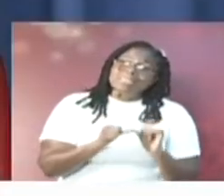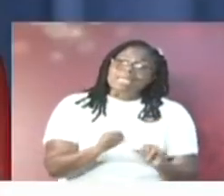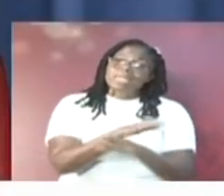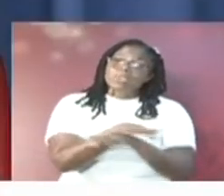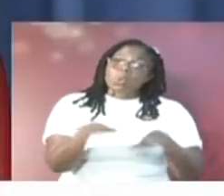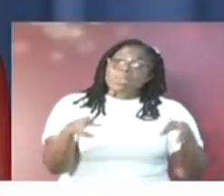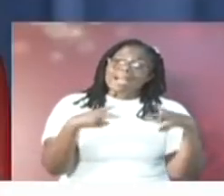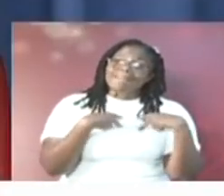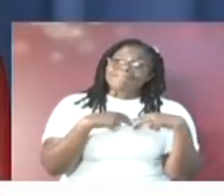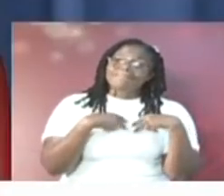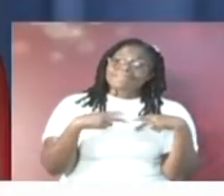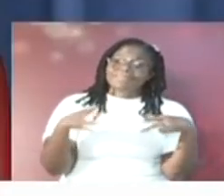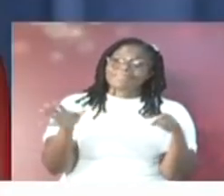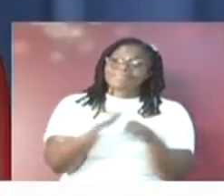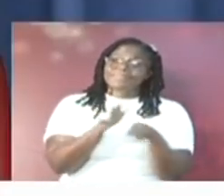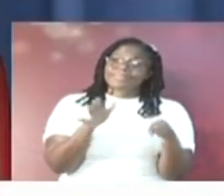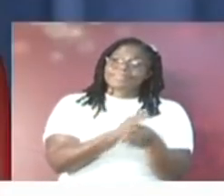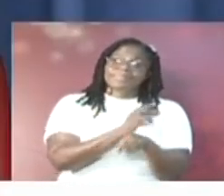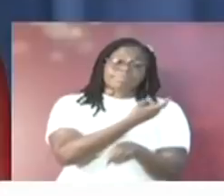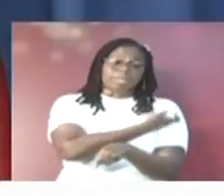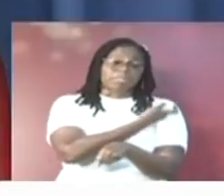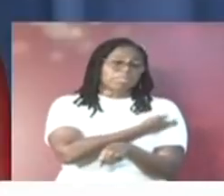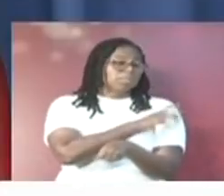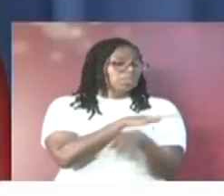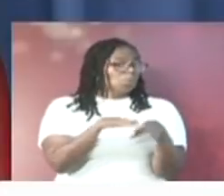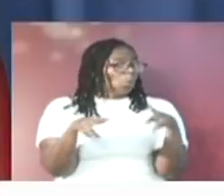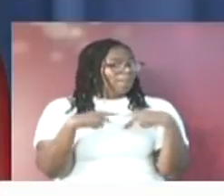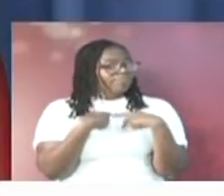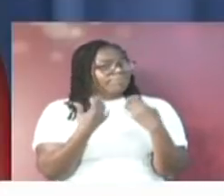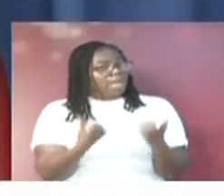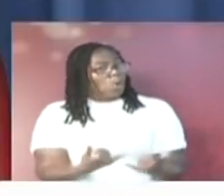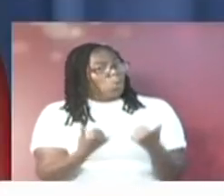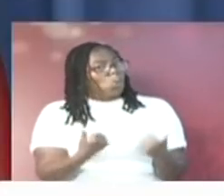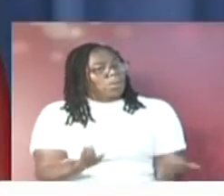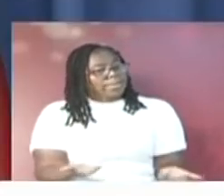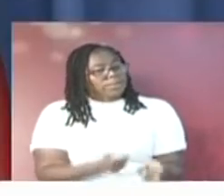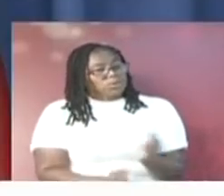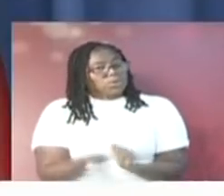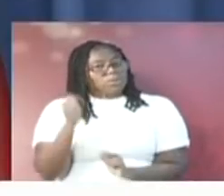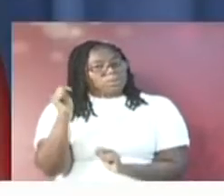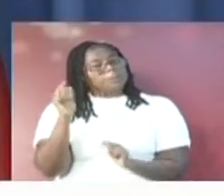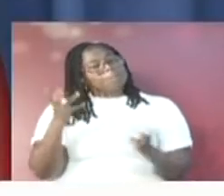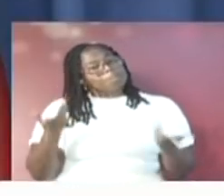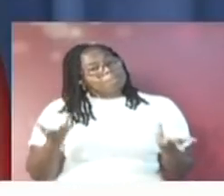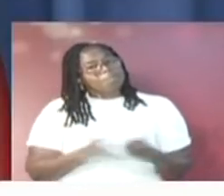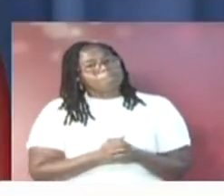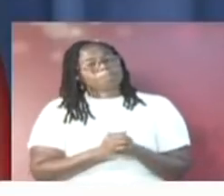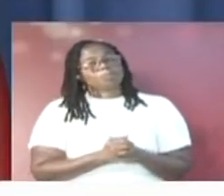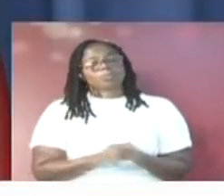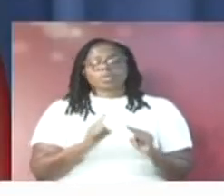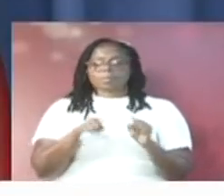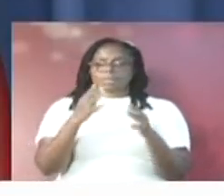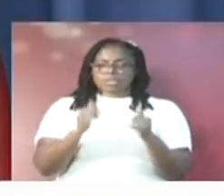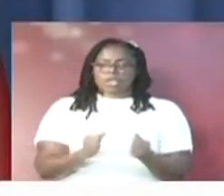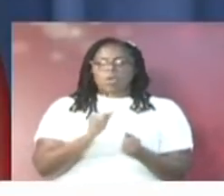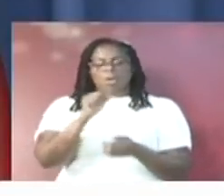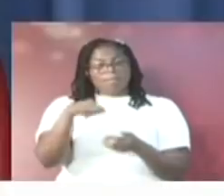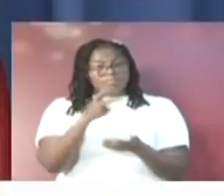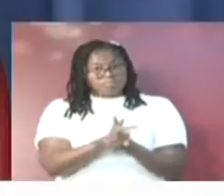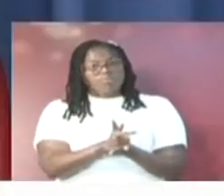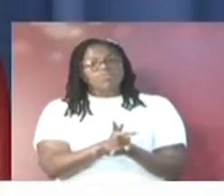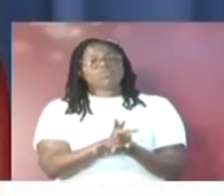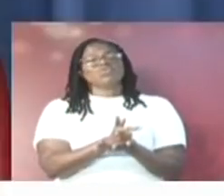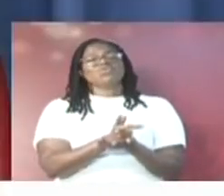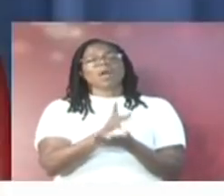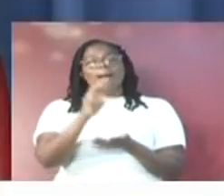that Moderna has been approved, and the US is at a stage where I think their position is anybody who wants a vaccine can get one as